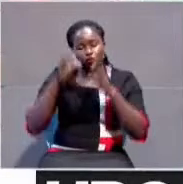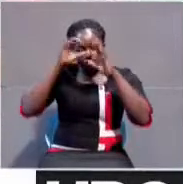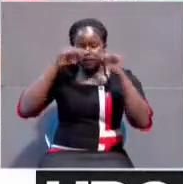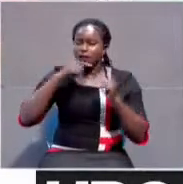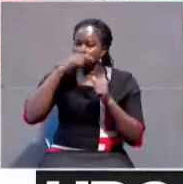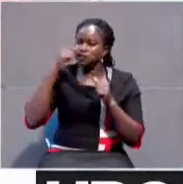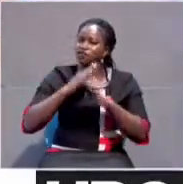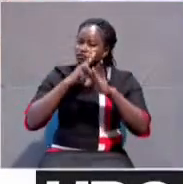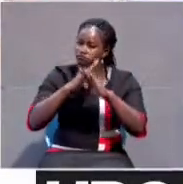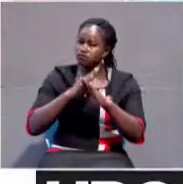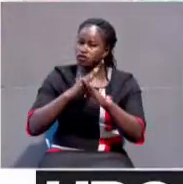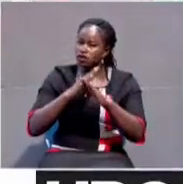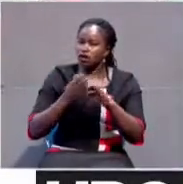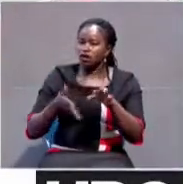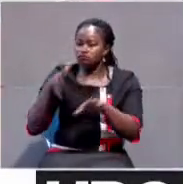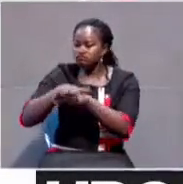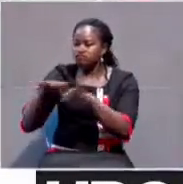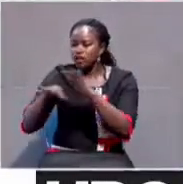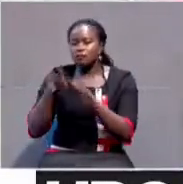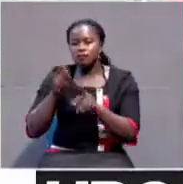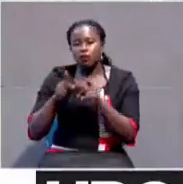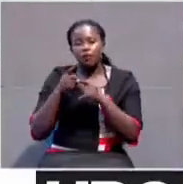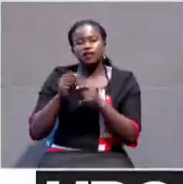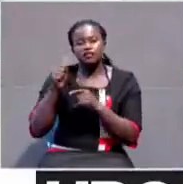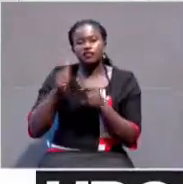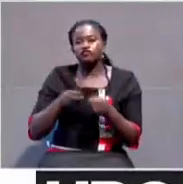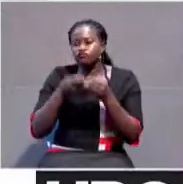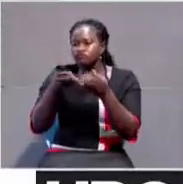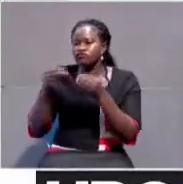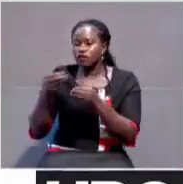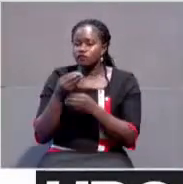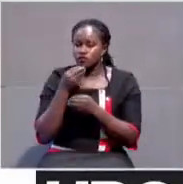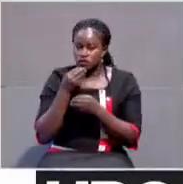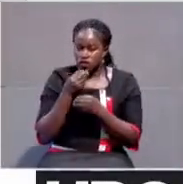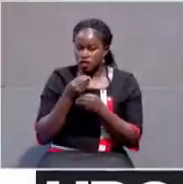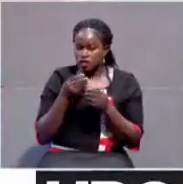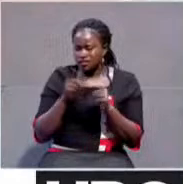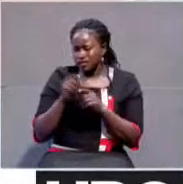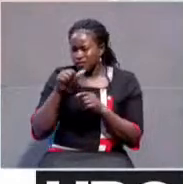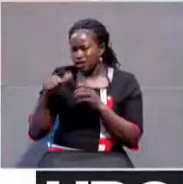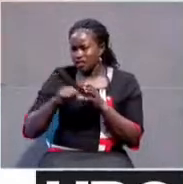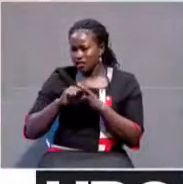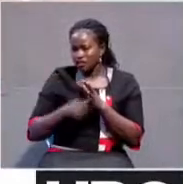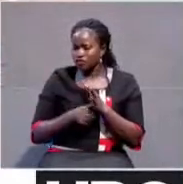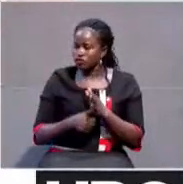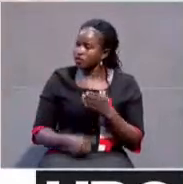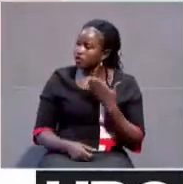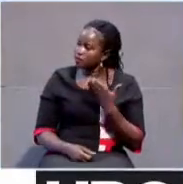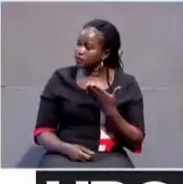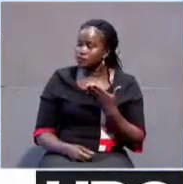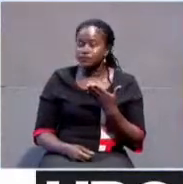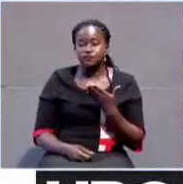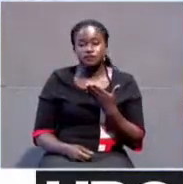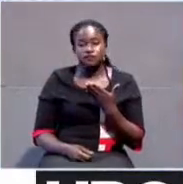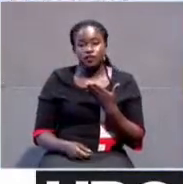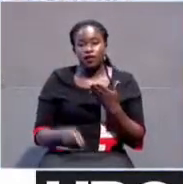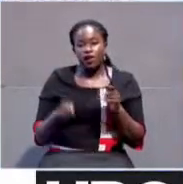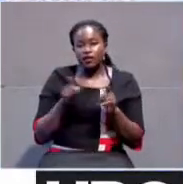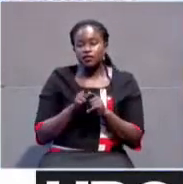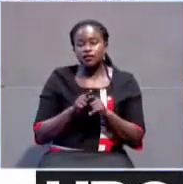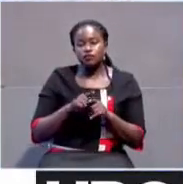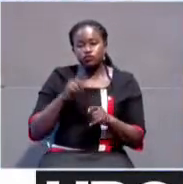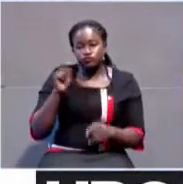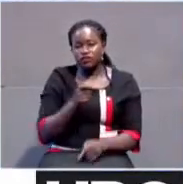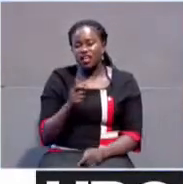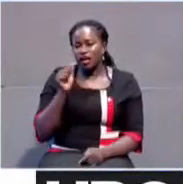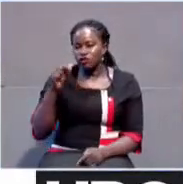Museveni. In another development, lawyer Stephen Kalali's case filed in the High Court Civil Division against the Attorney General has